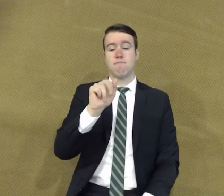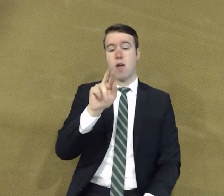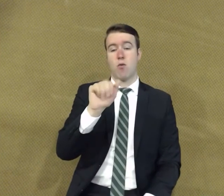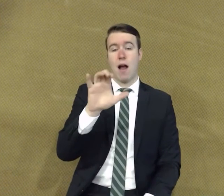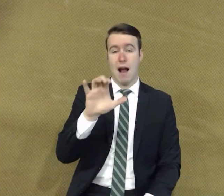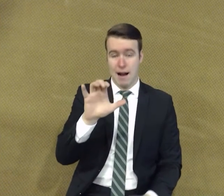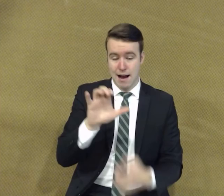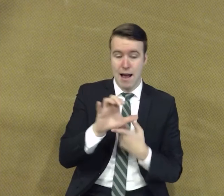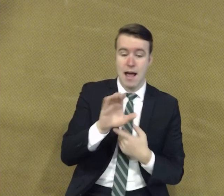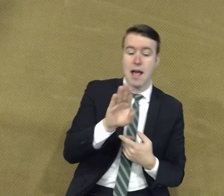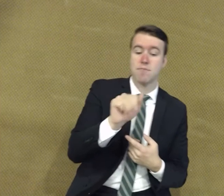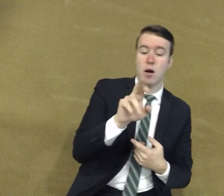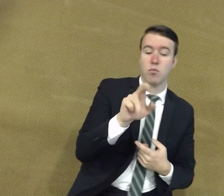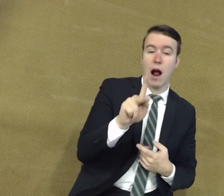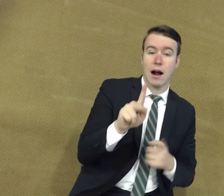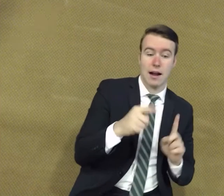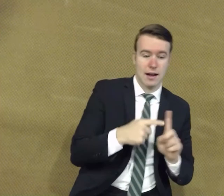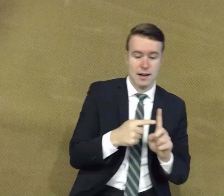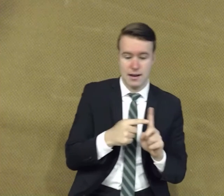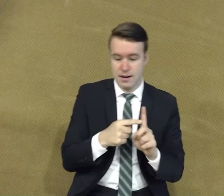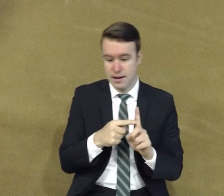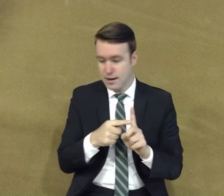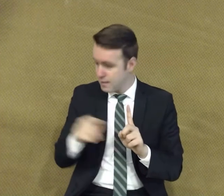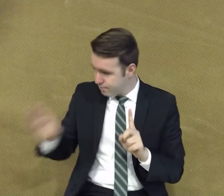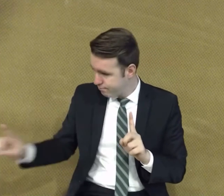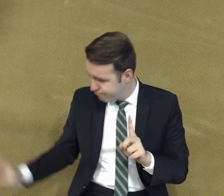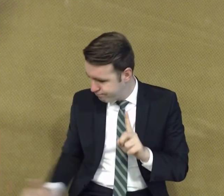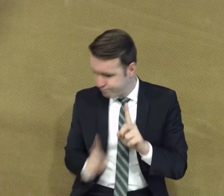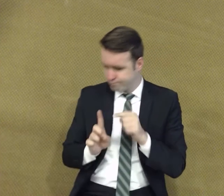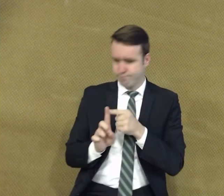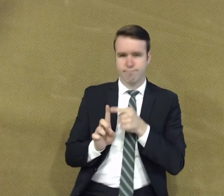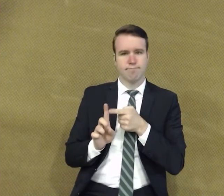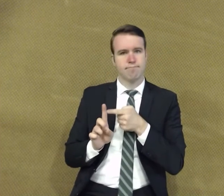is her equivalent of Sisera, which is the